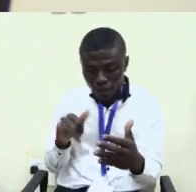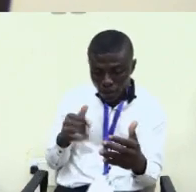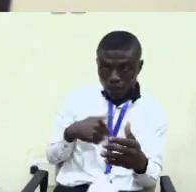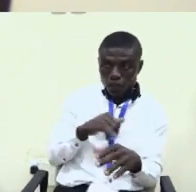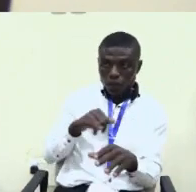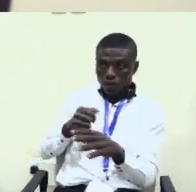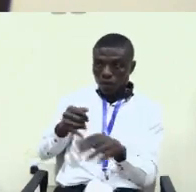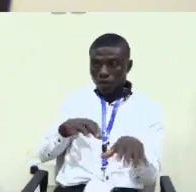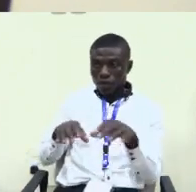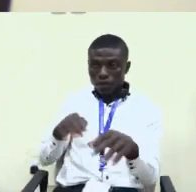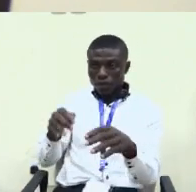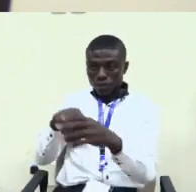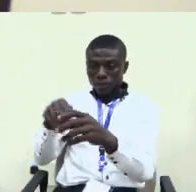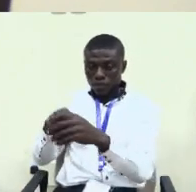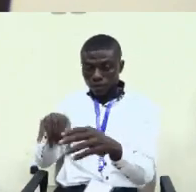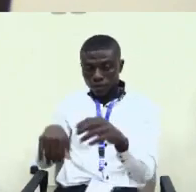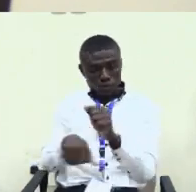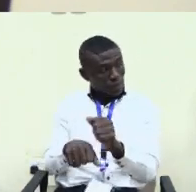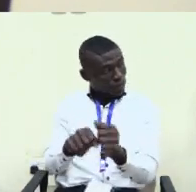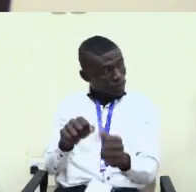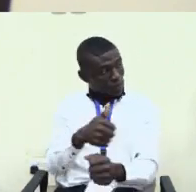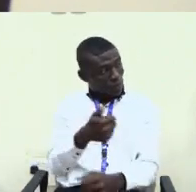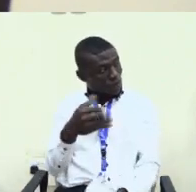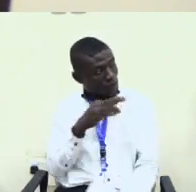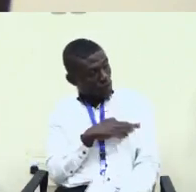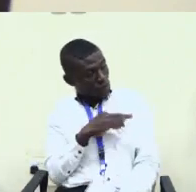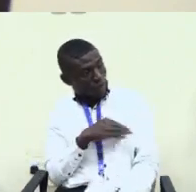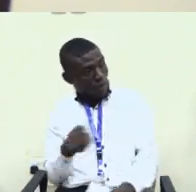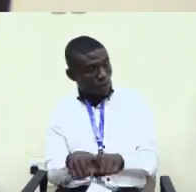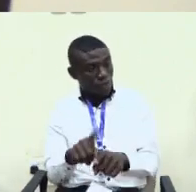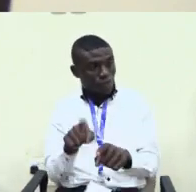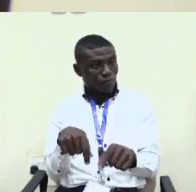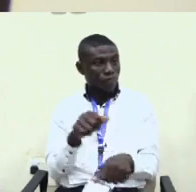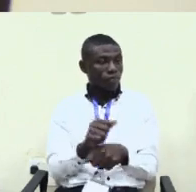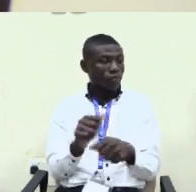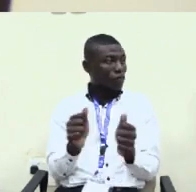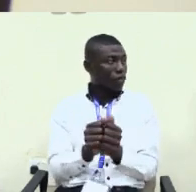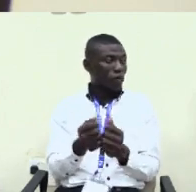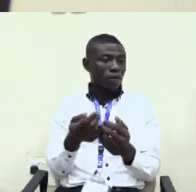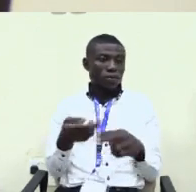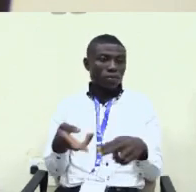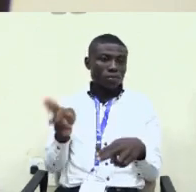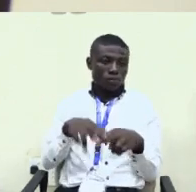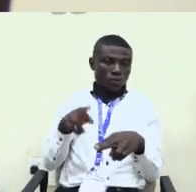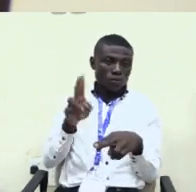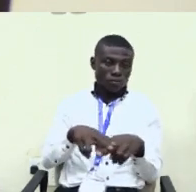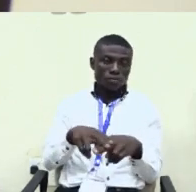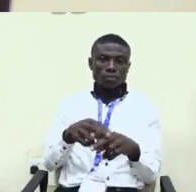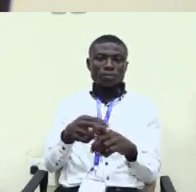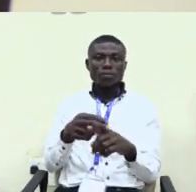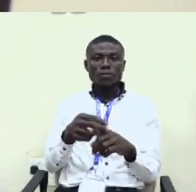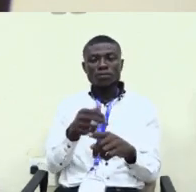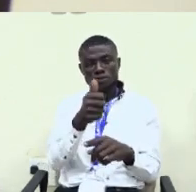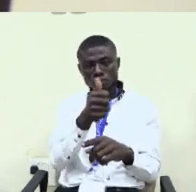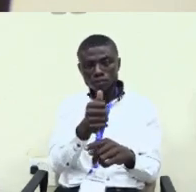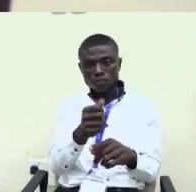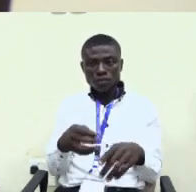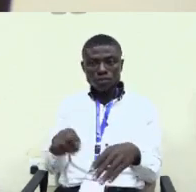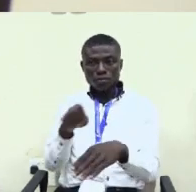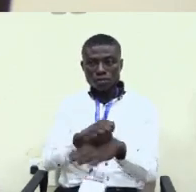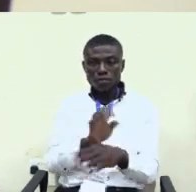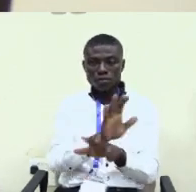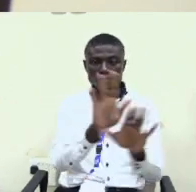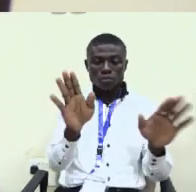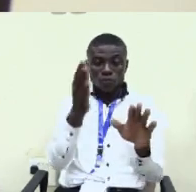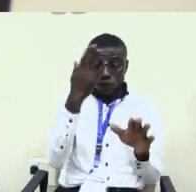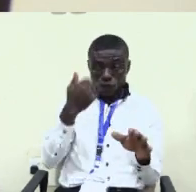implementing our activities in. And another benefit also had to do with increased ownership and engagement, because